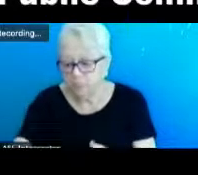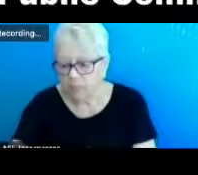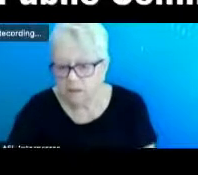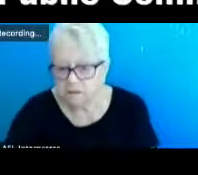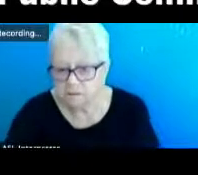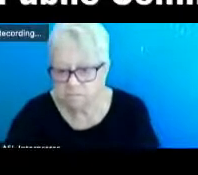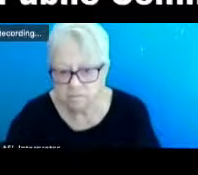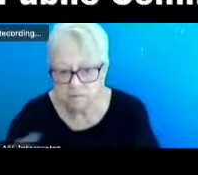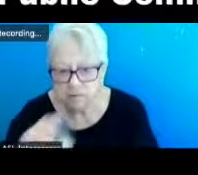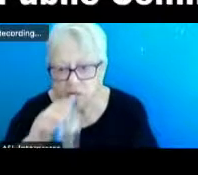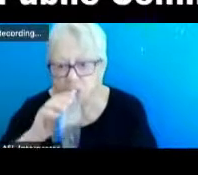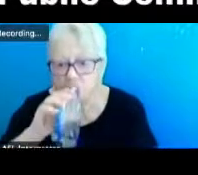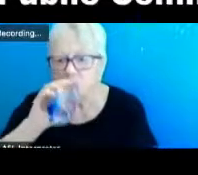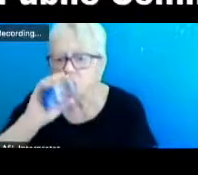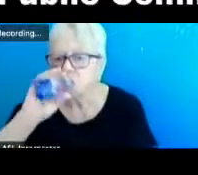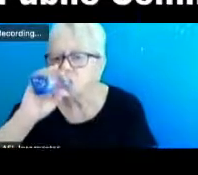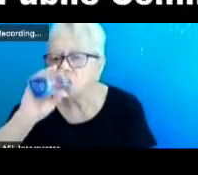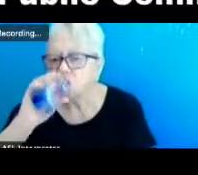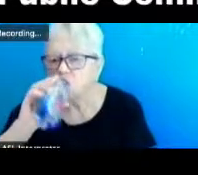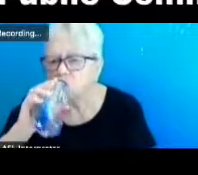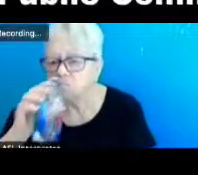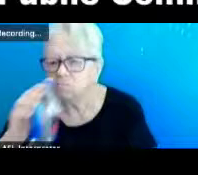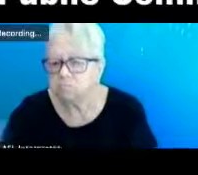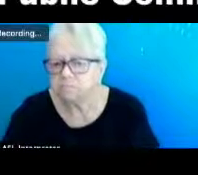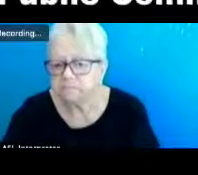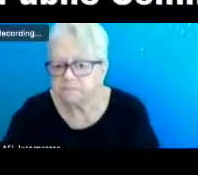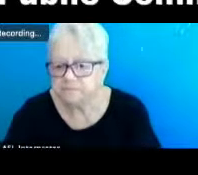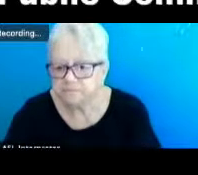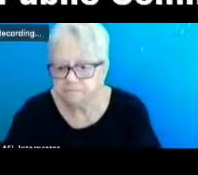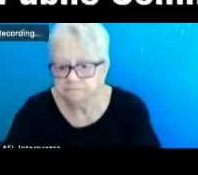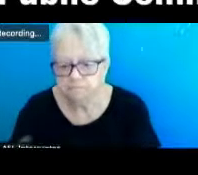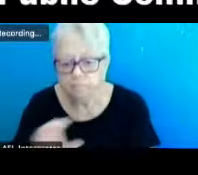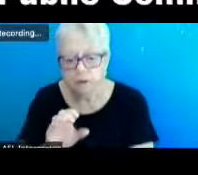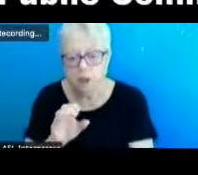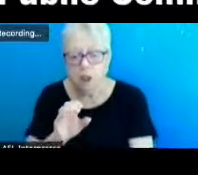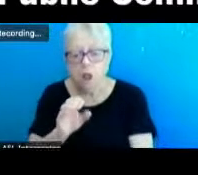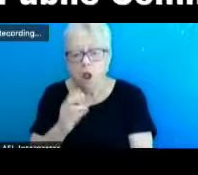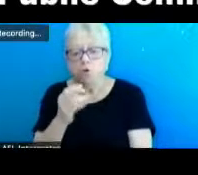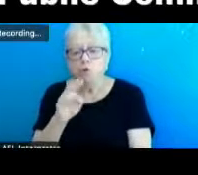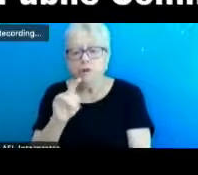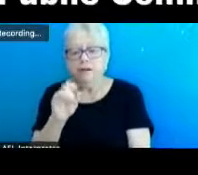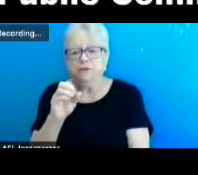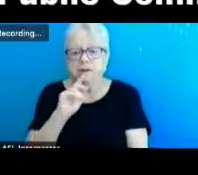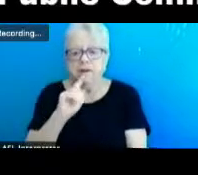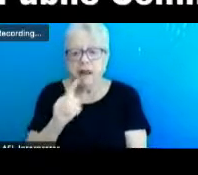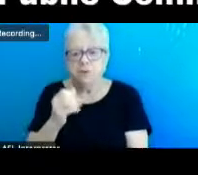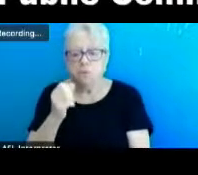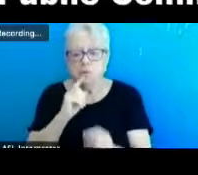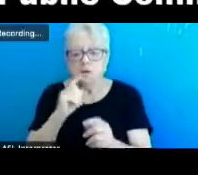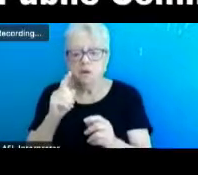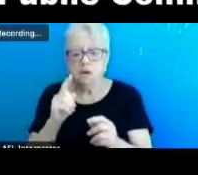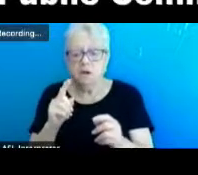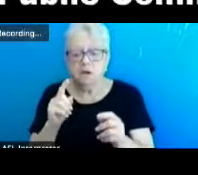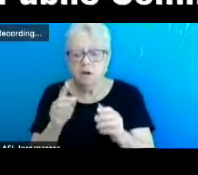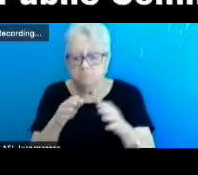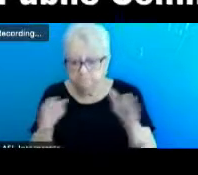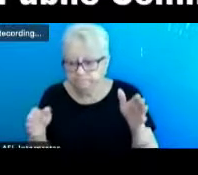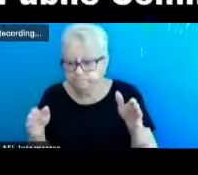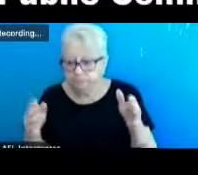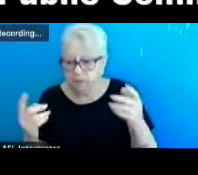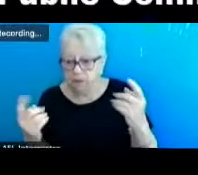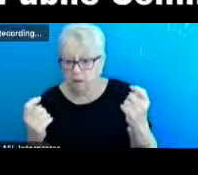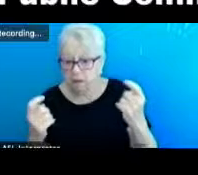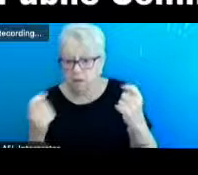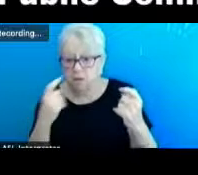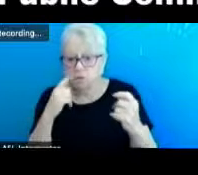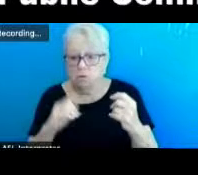Christian, can we take public comment on the motion on the floor to recommend to the commission that it form a litigation